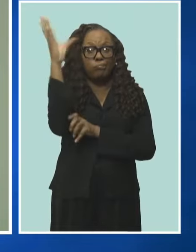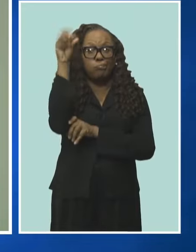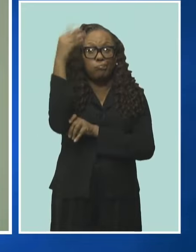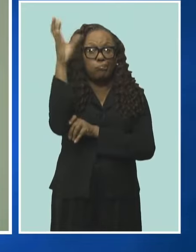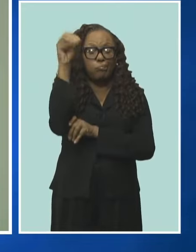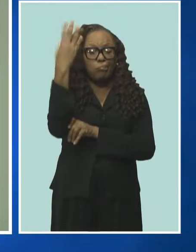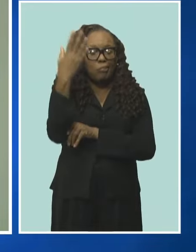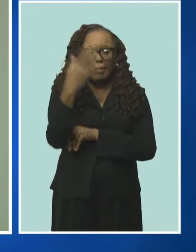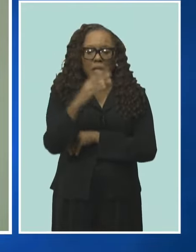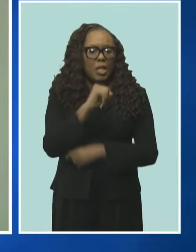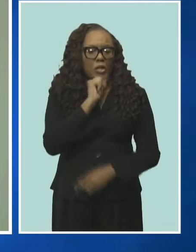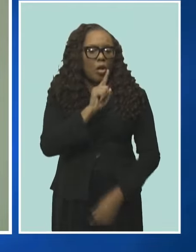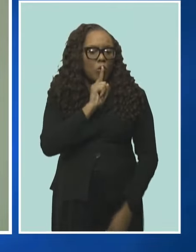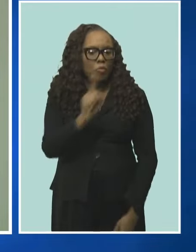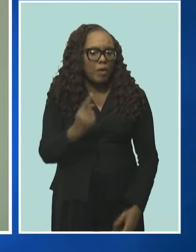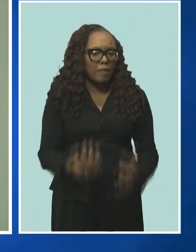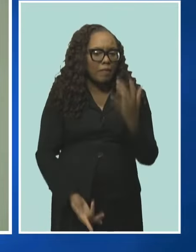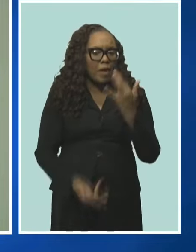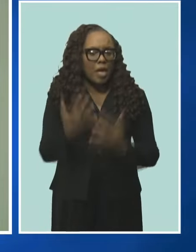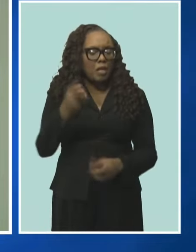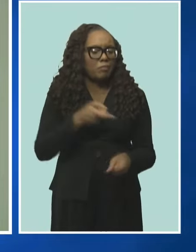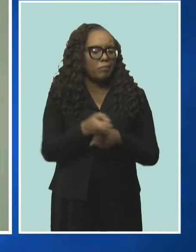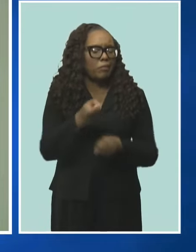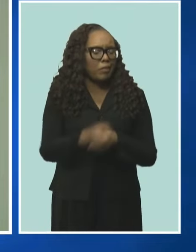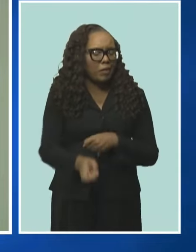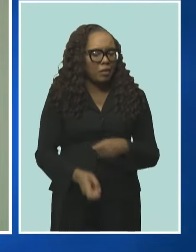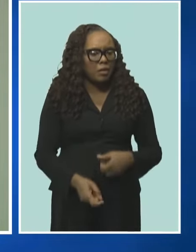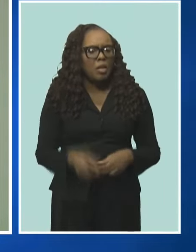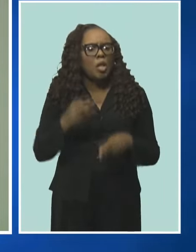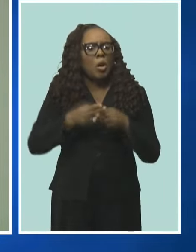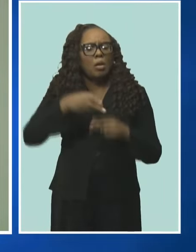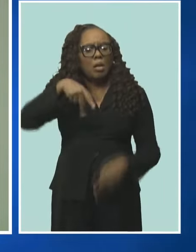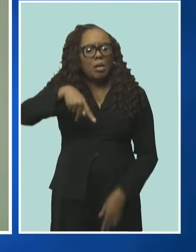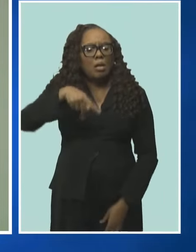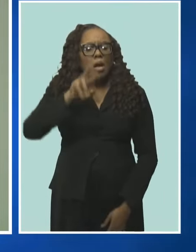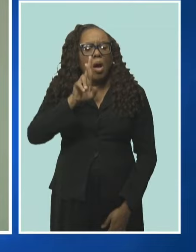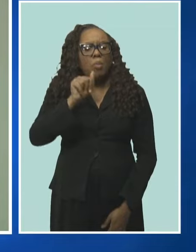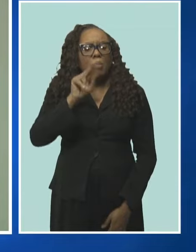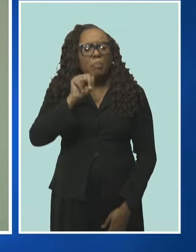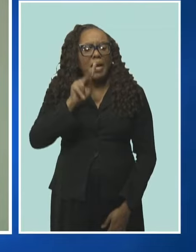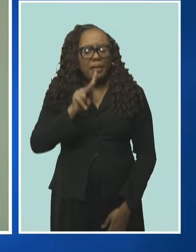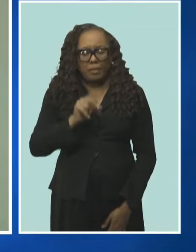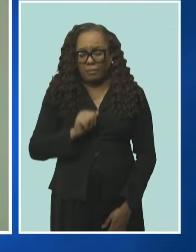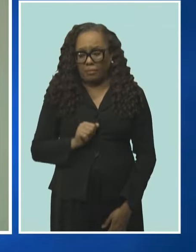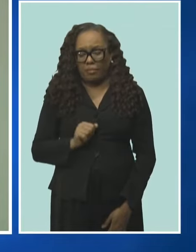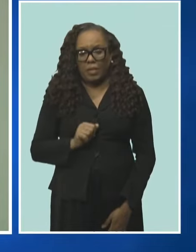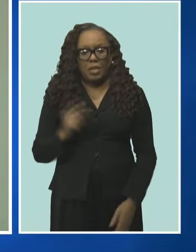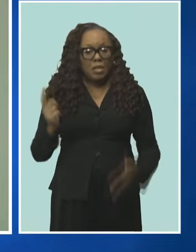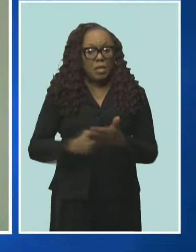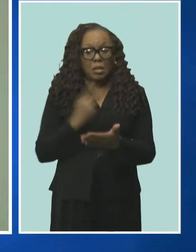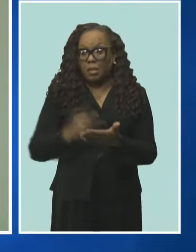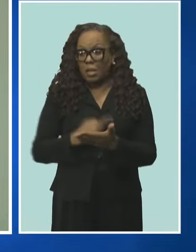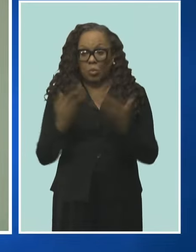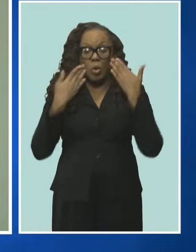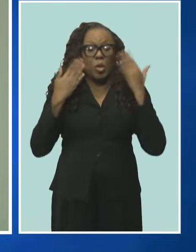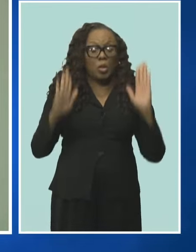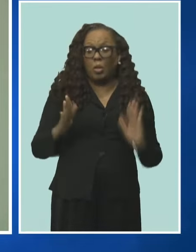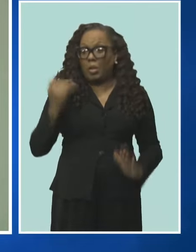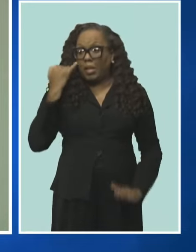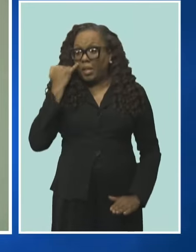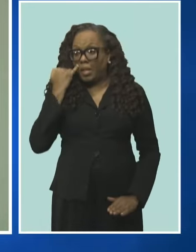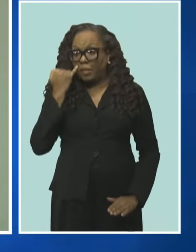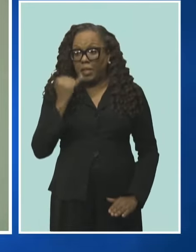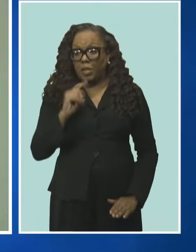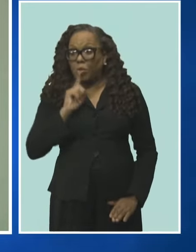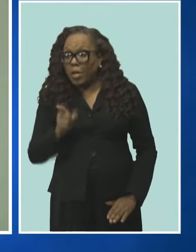give a prank call. We have no way of knowing whether it is genuine, so we say when in doubt, turn out, and